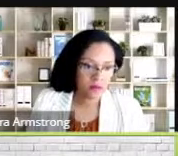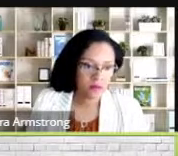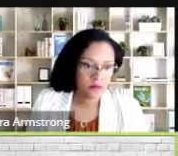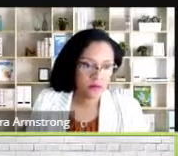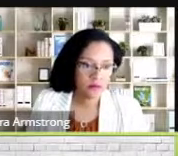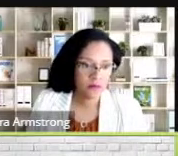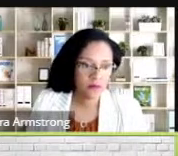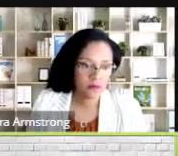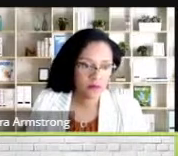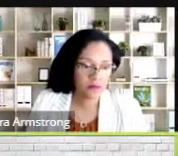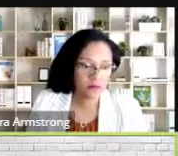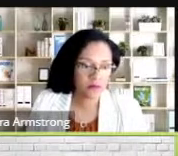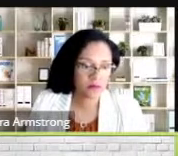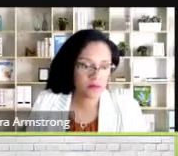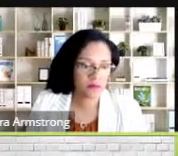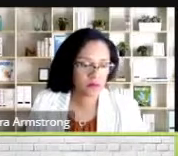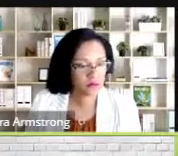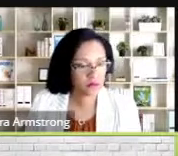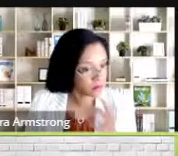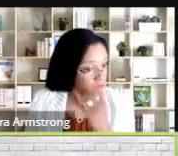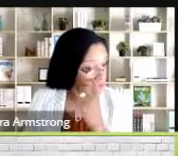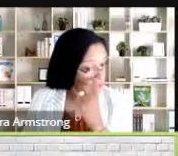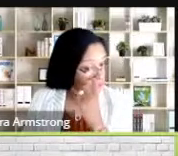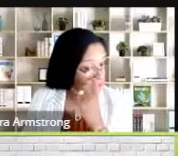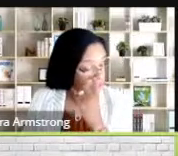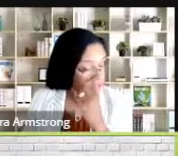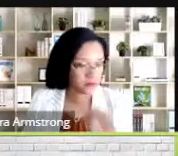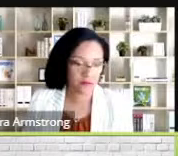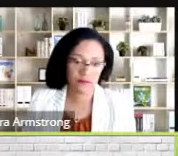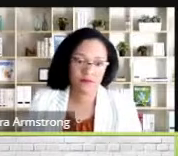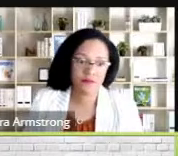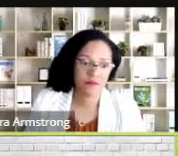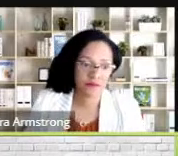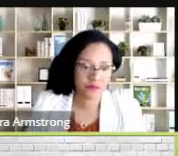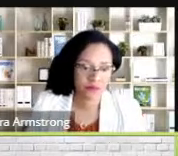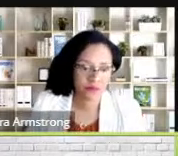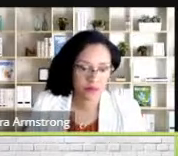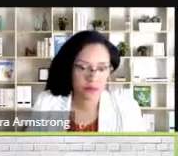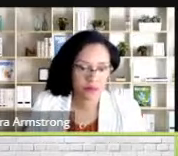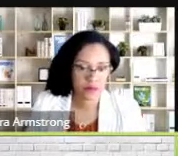left out all the casualties from that vaccine. In